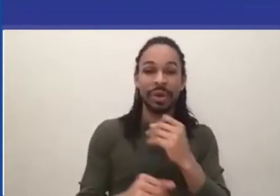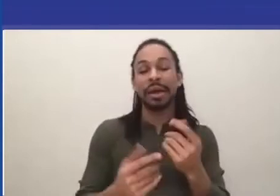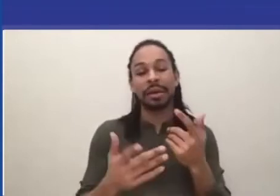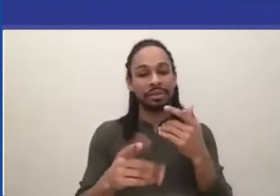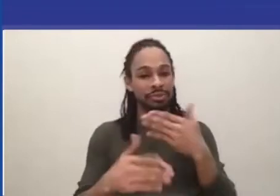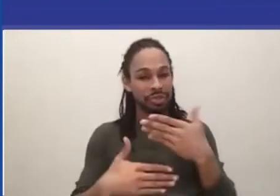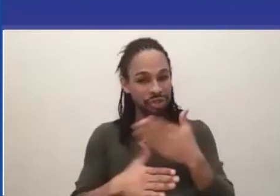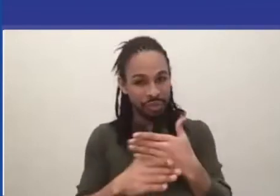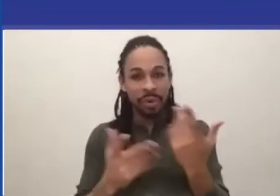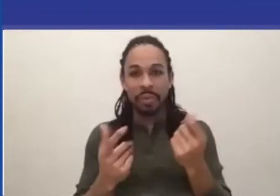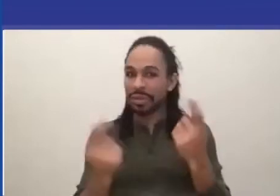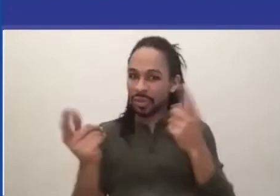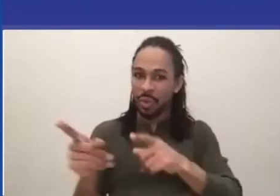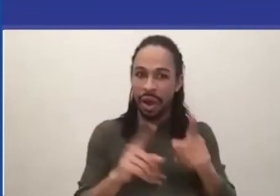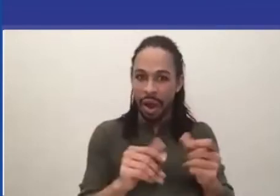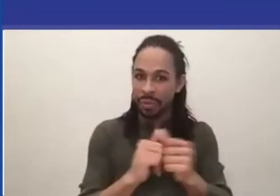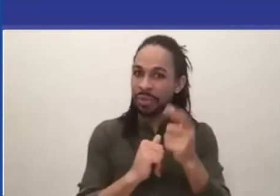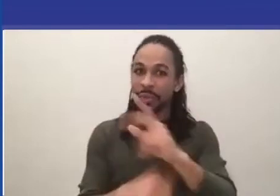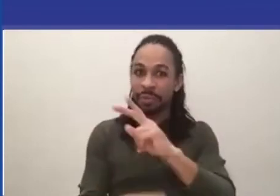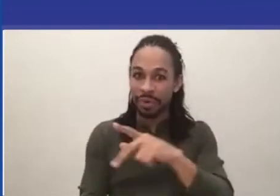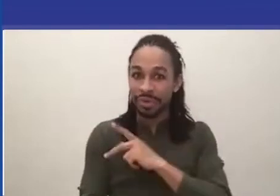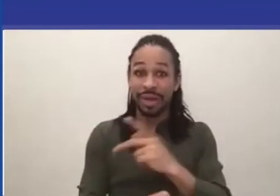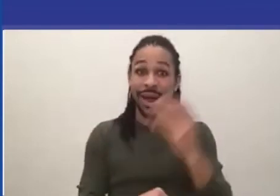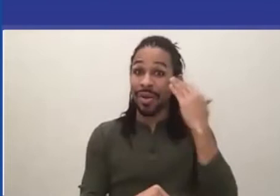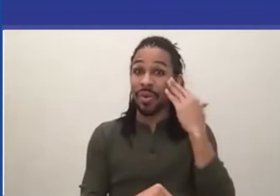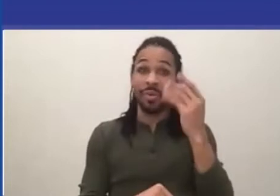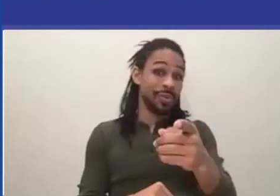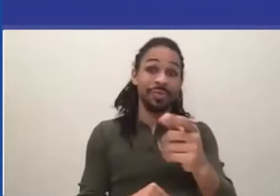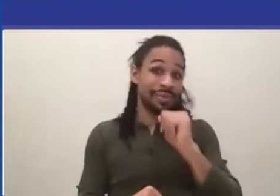are not alone. I'm sure